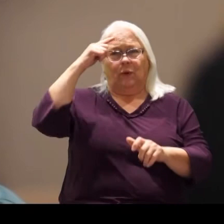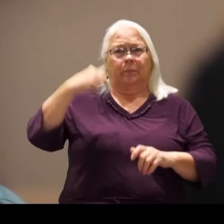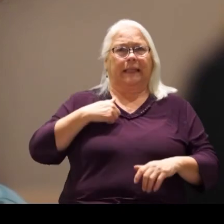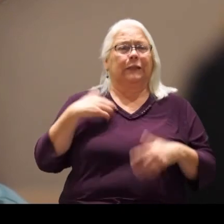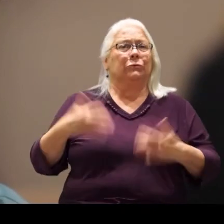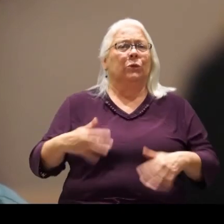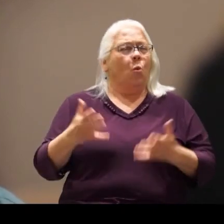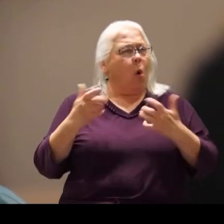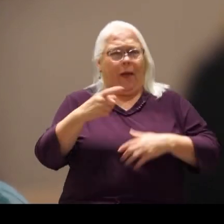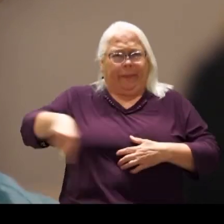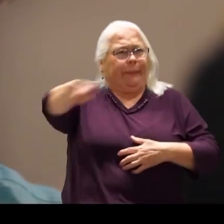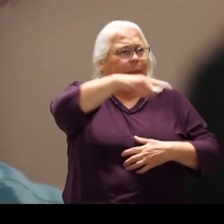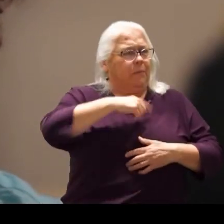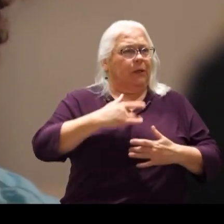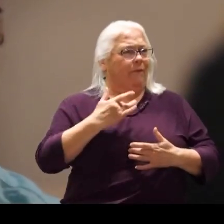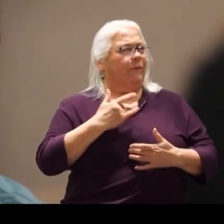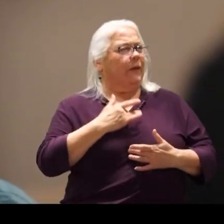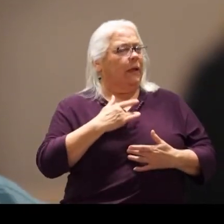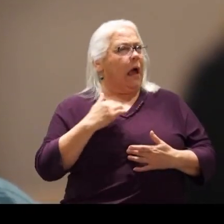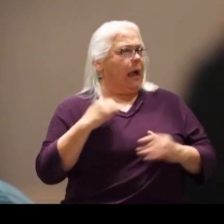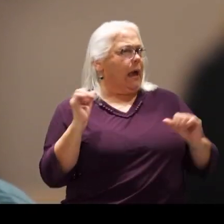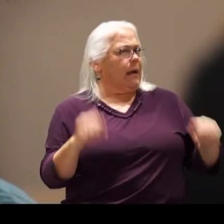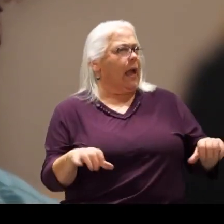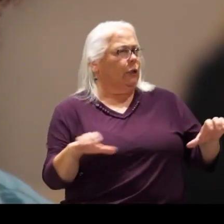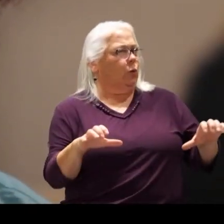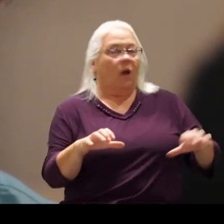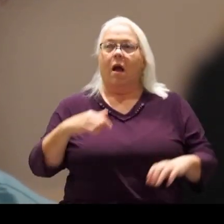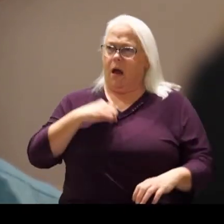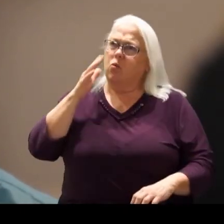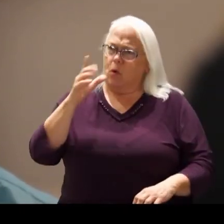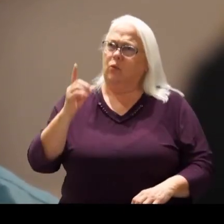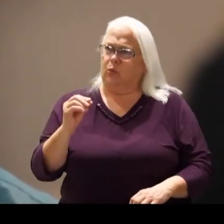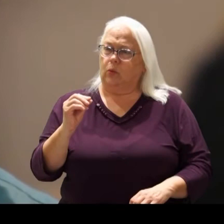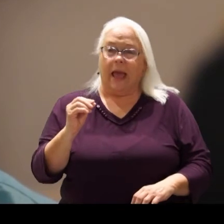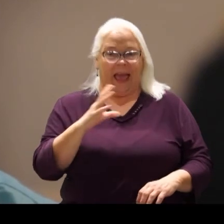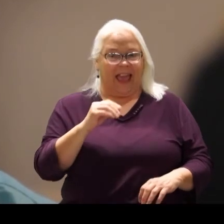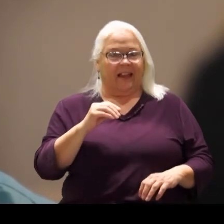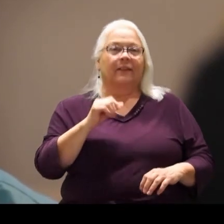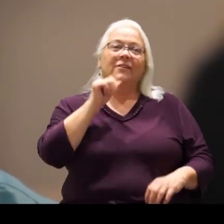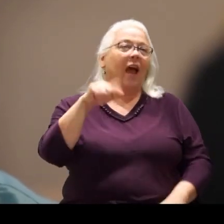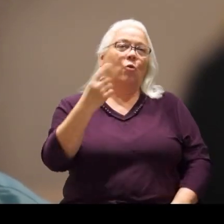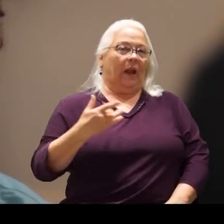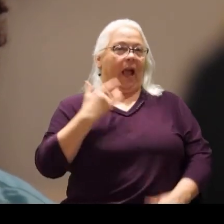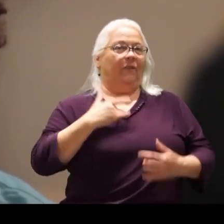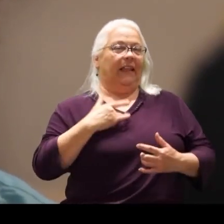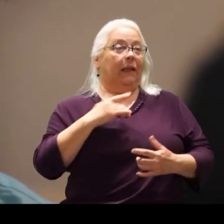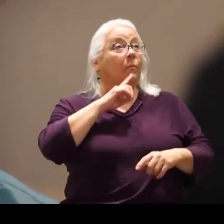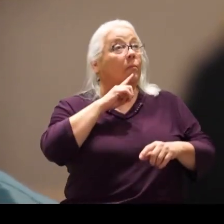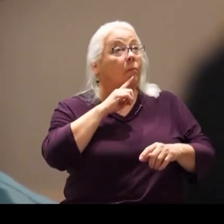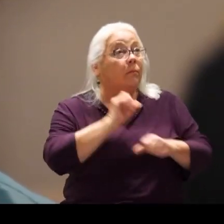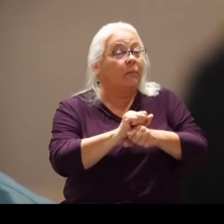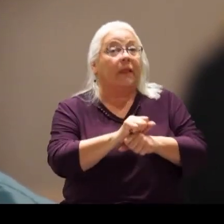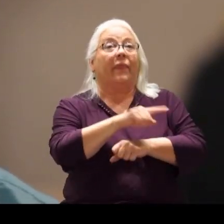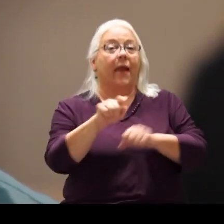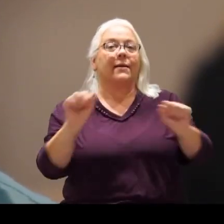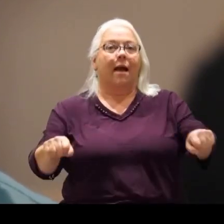That's the biggest thing for me, is to get that feeling in them that I can do this and that I'm going to do it, and that it's not even the feeling